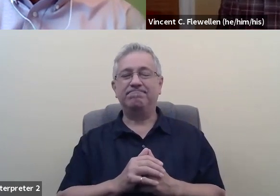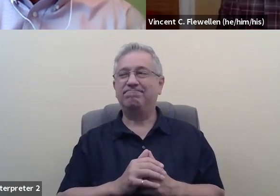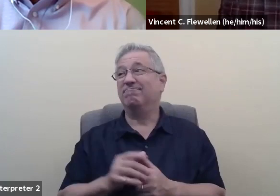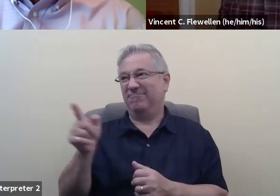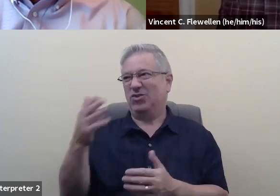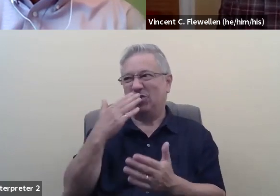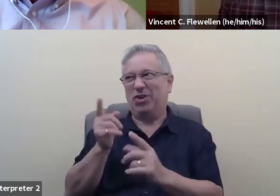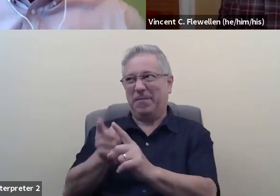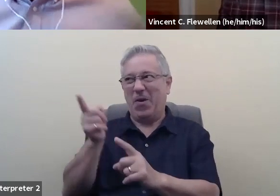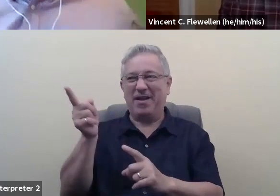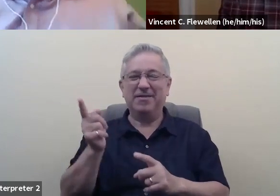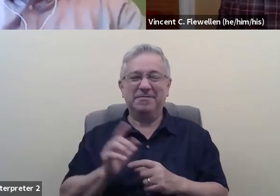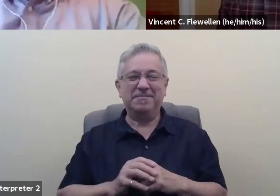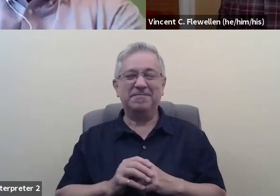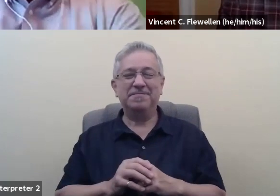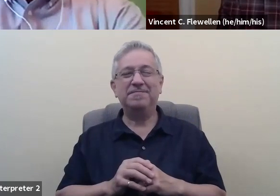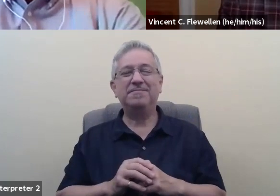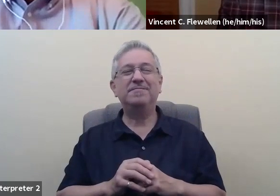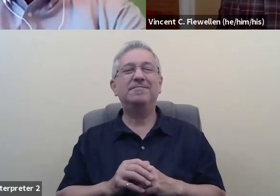I'll just, wow, yeah,